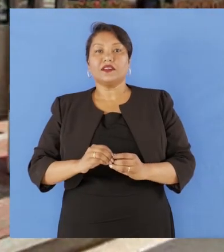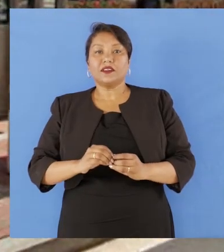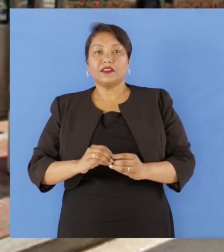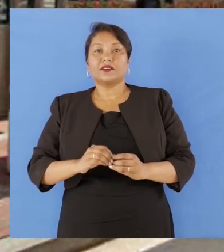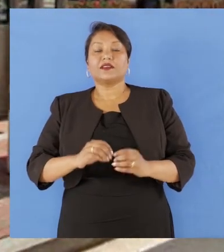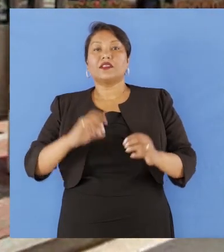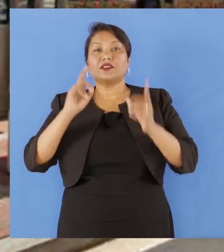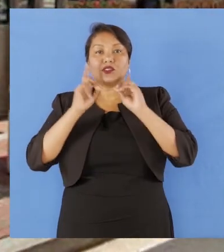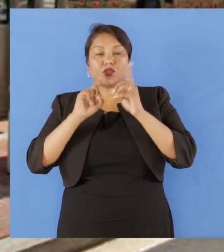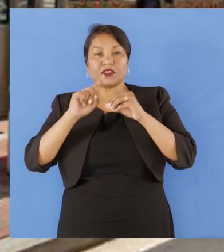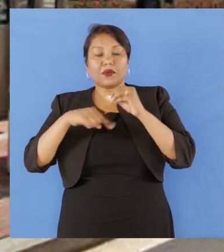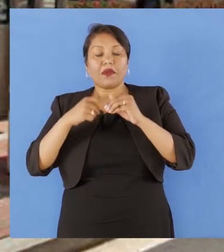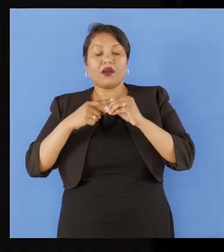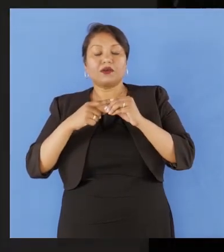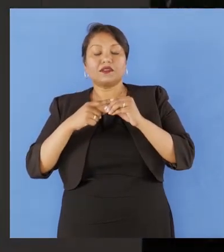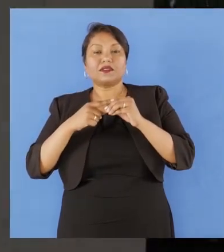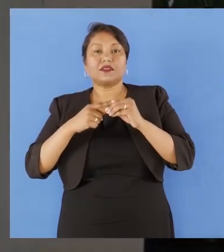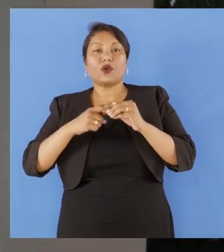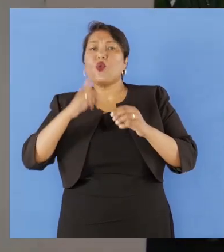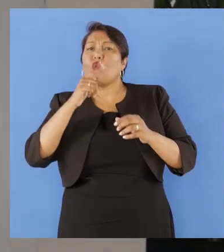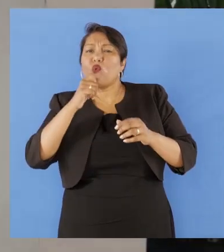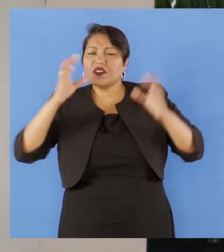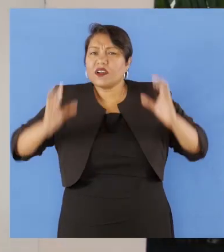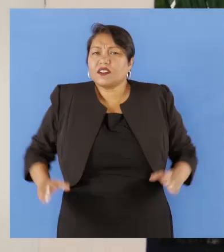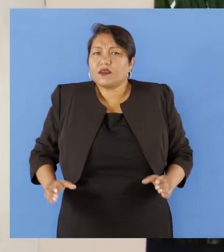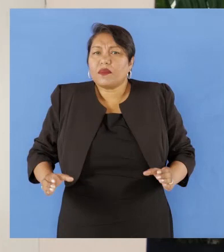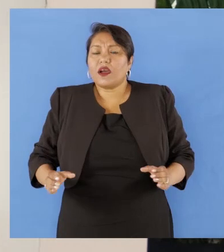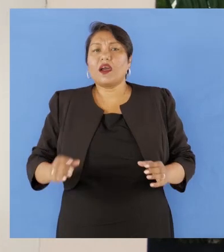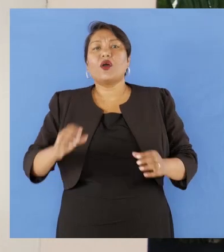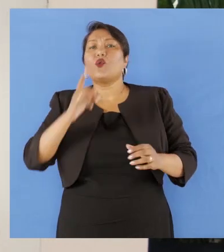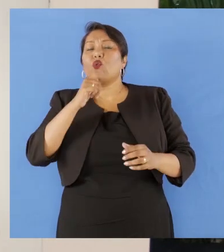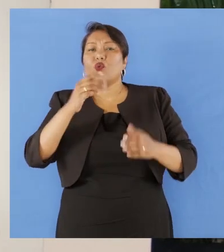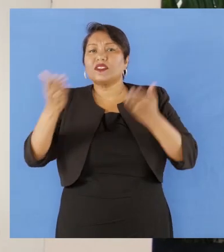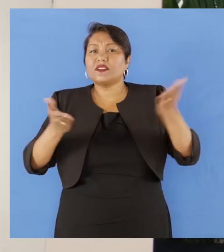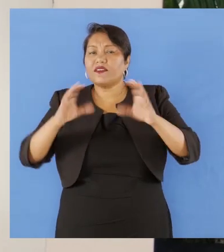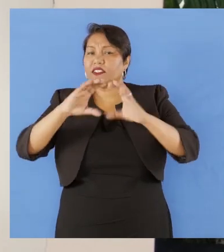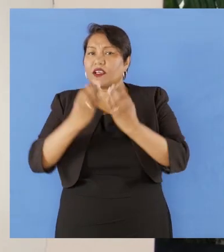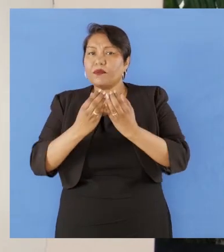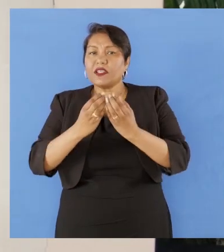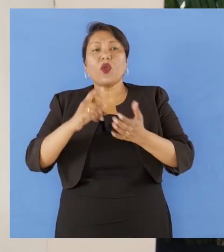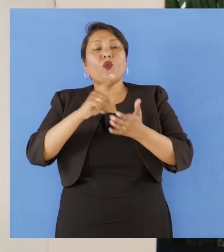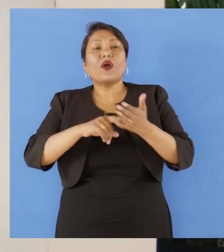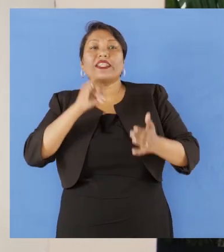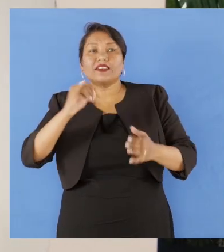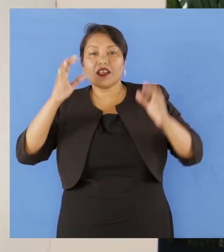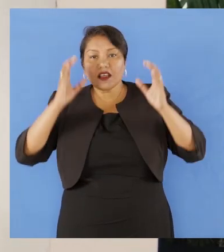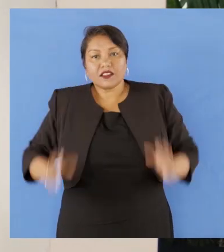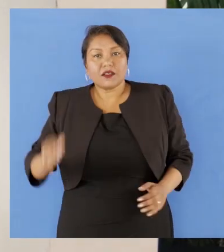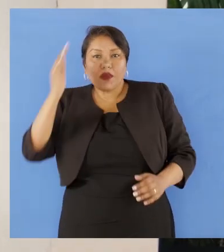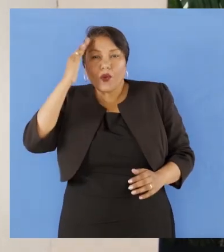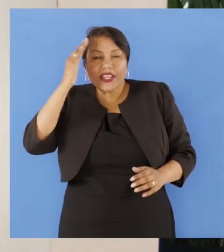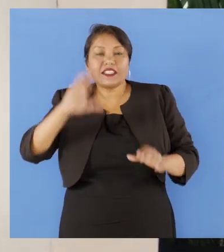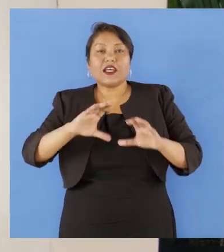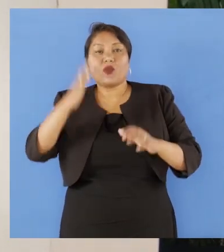via Skype. The forum dealt with and identified who the consumer and the service provider is, what is consumer awareness, and